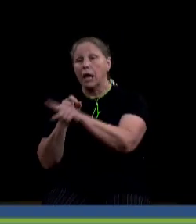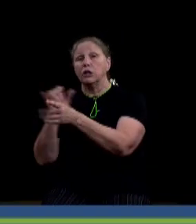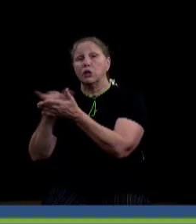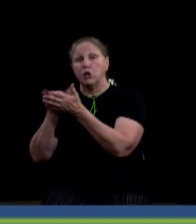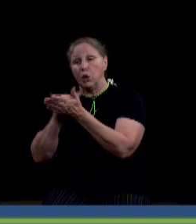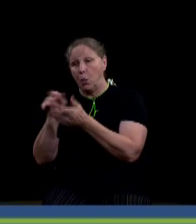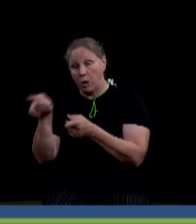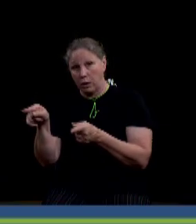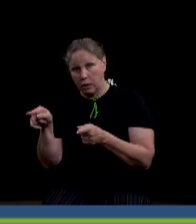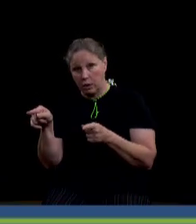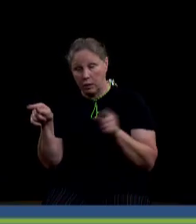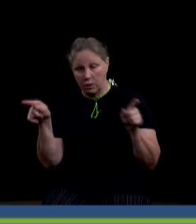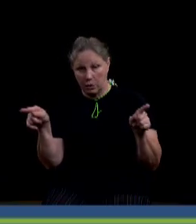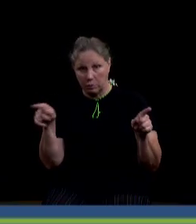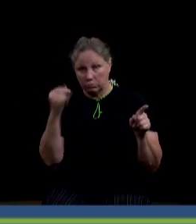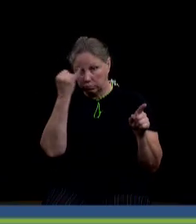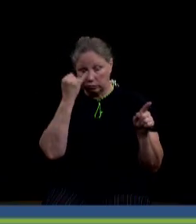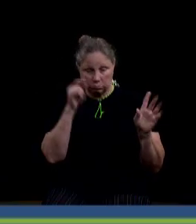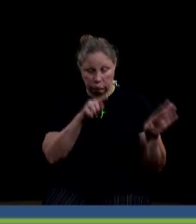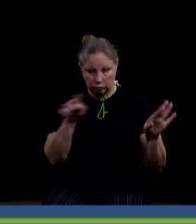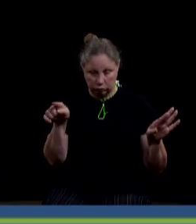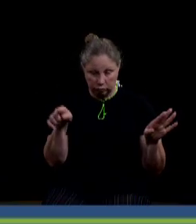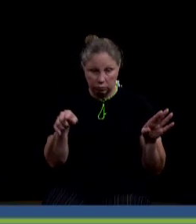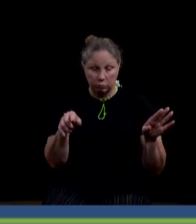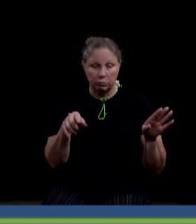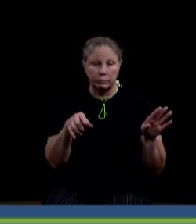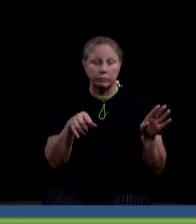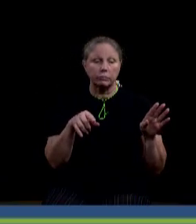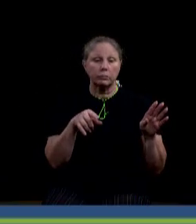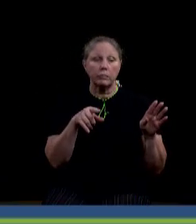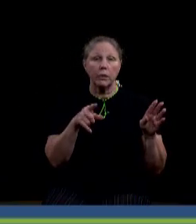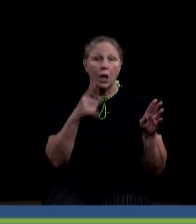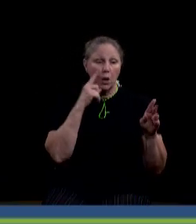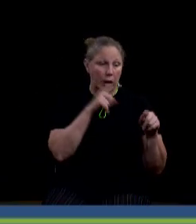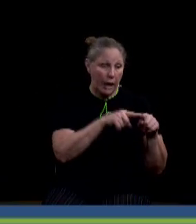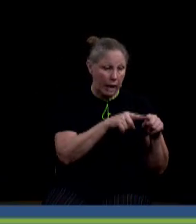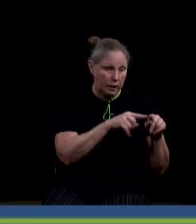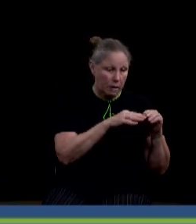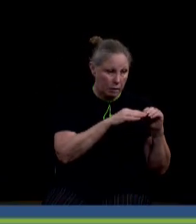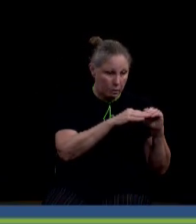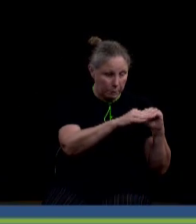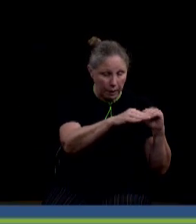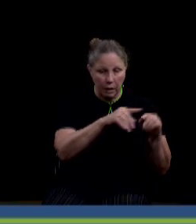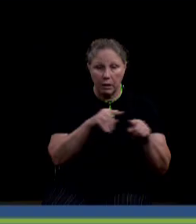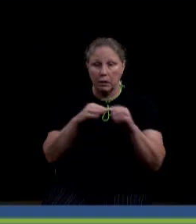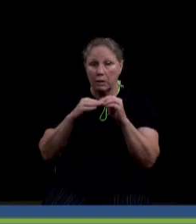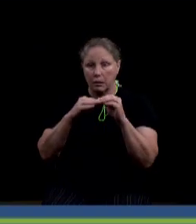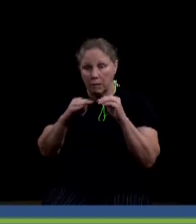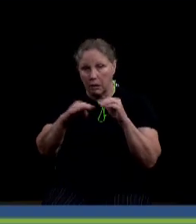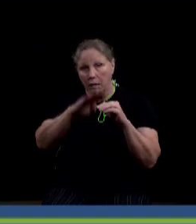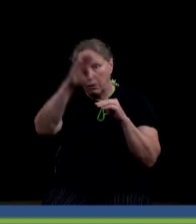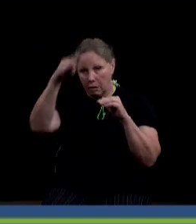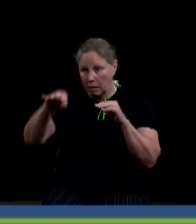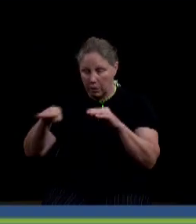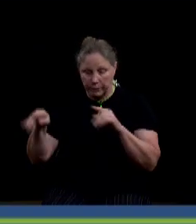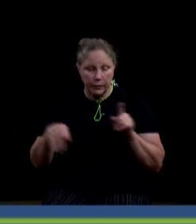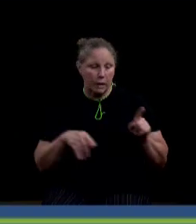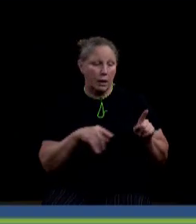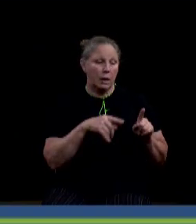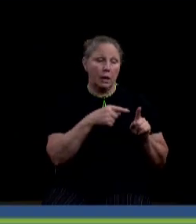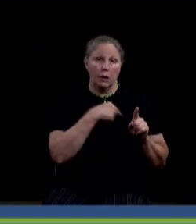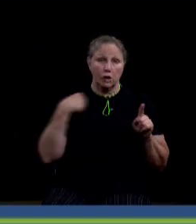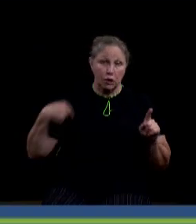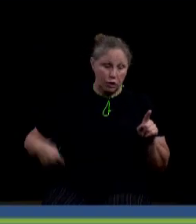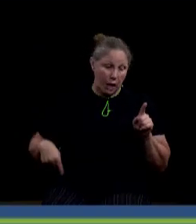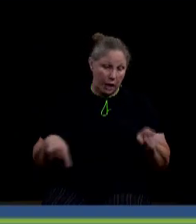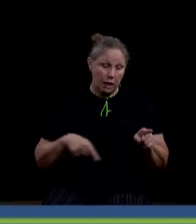epidemic curve and comparing those. In China, the social distancing, the shelter in